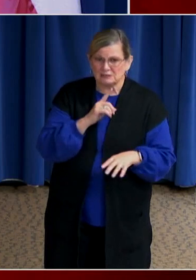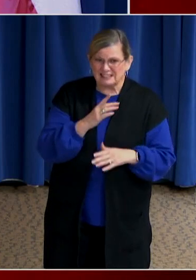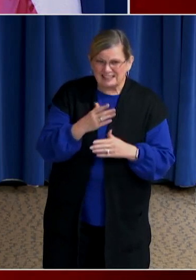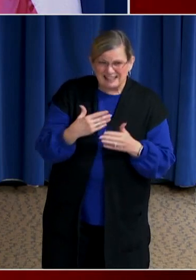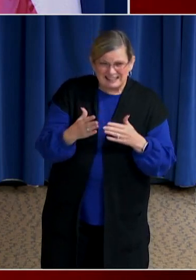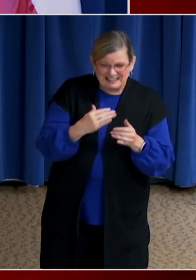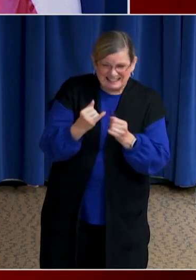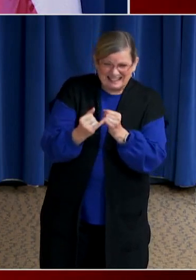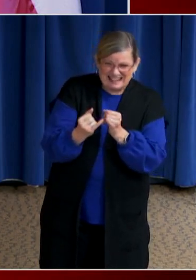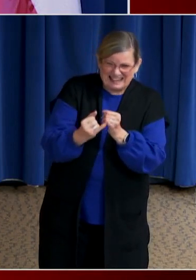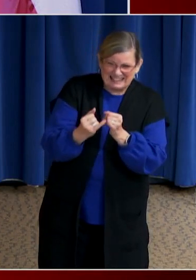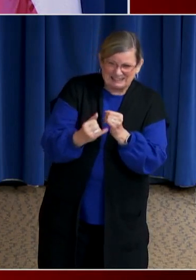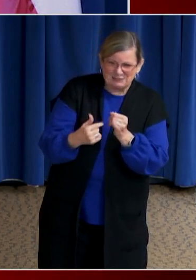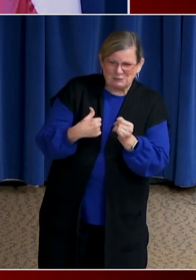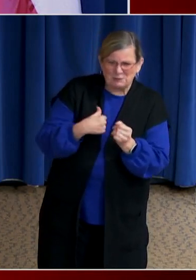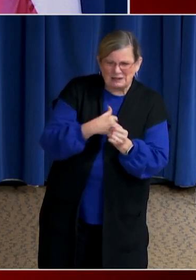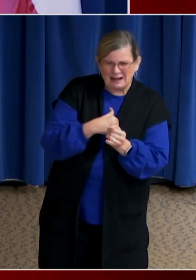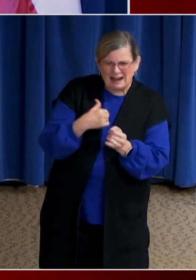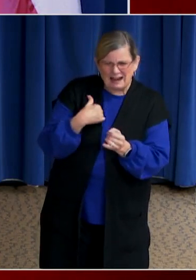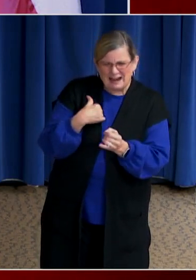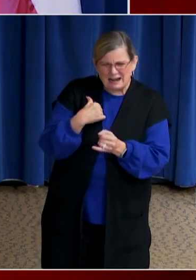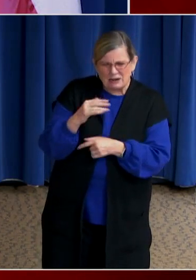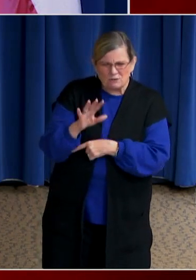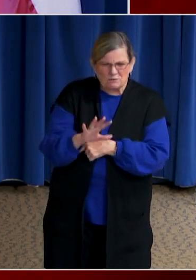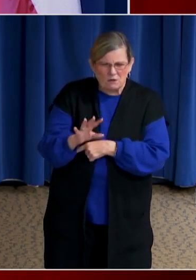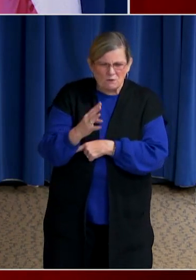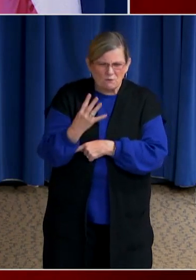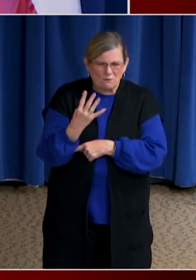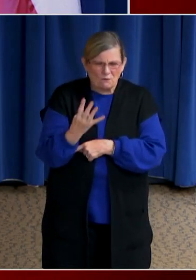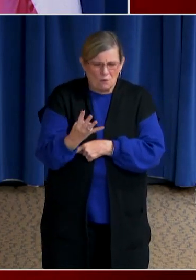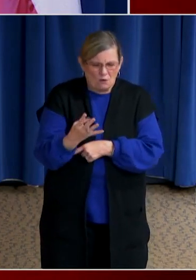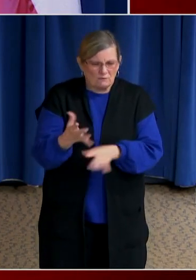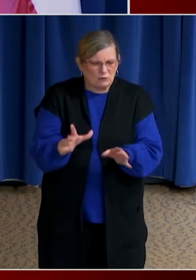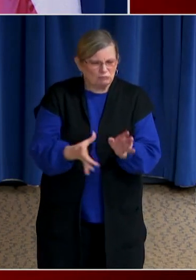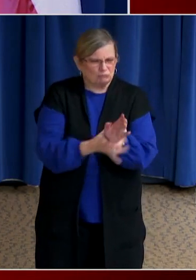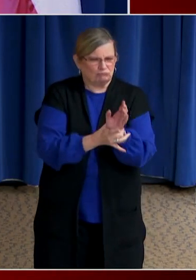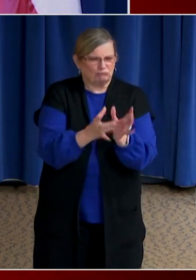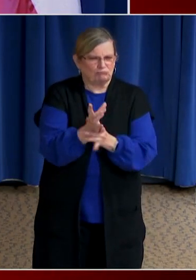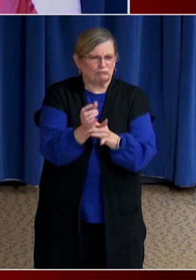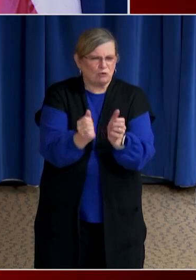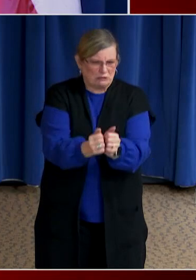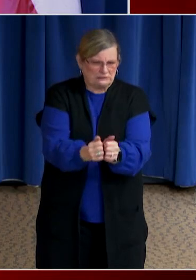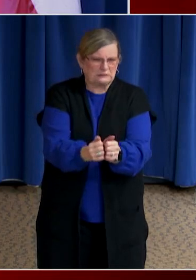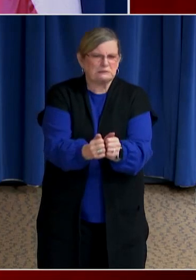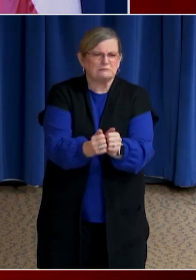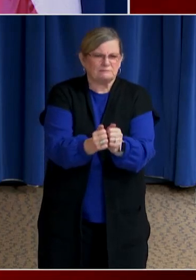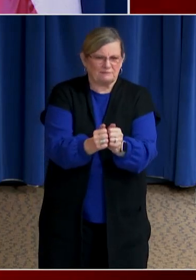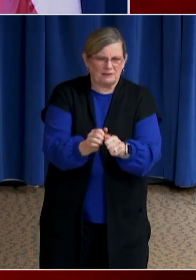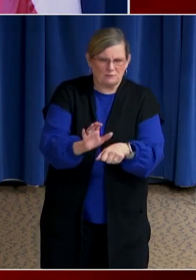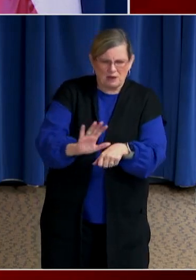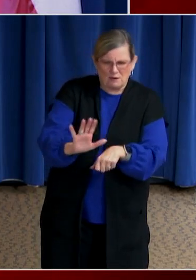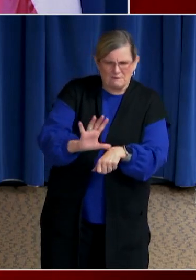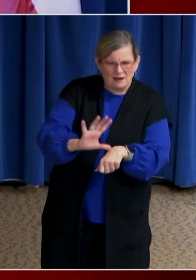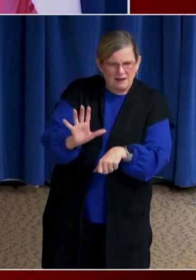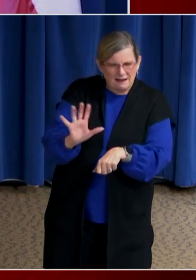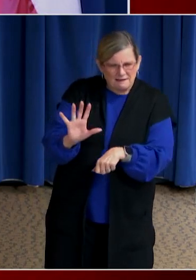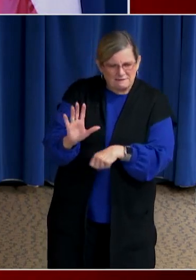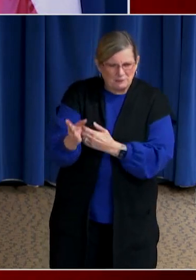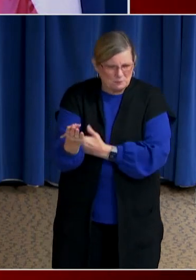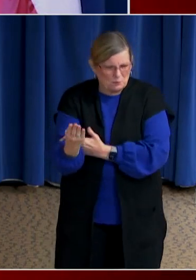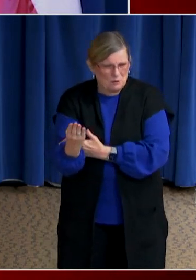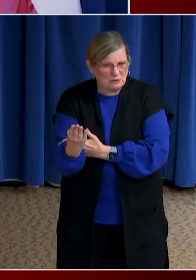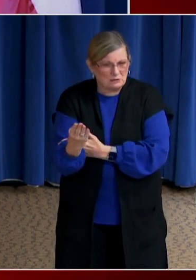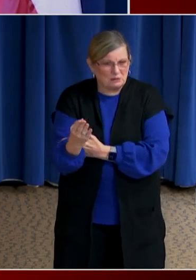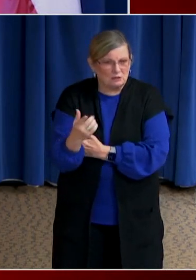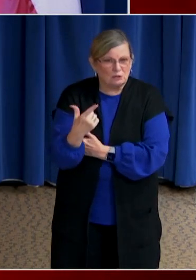we had four arrests at around 5 o'clock in the vicinity of where the go-go truck was.